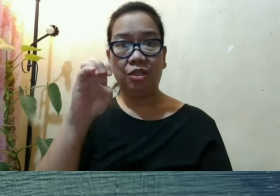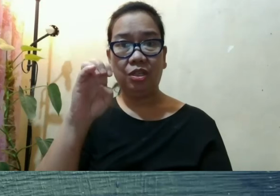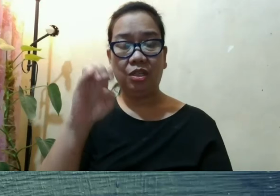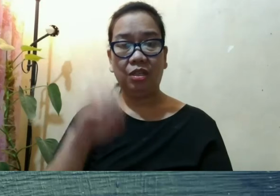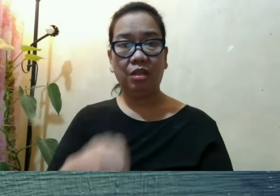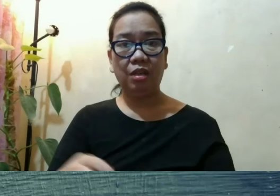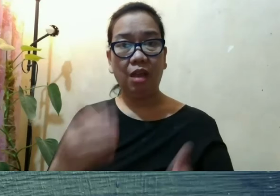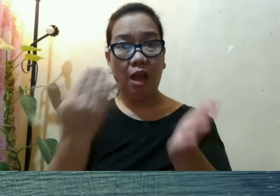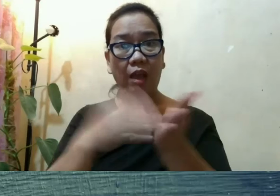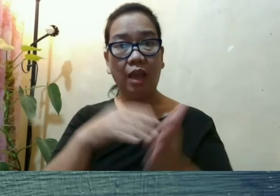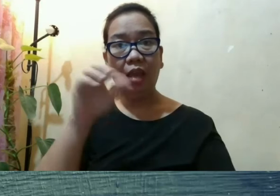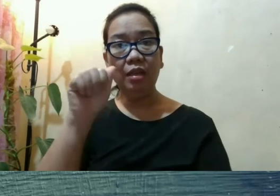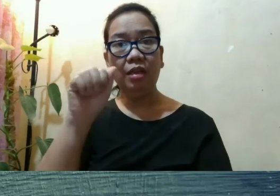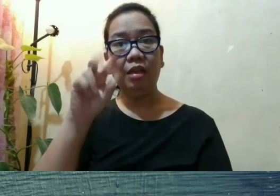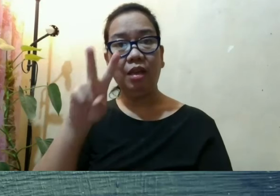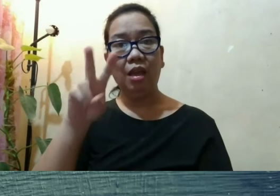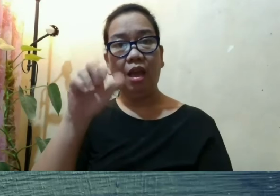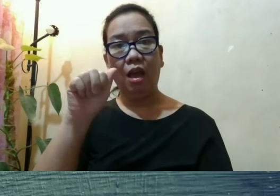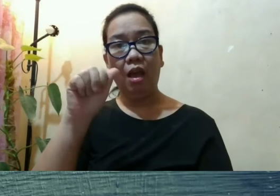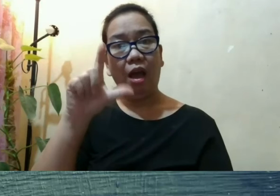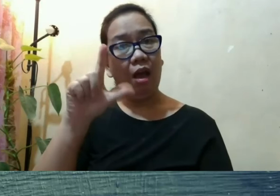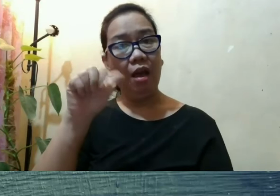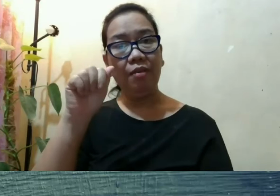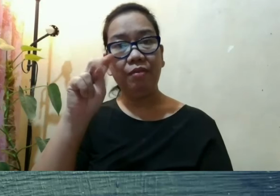Avalanche. Again,